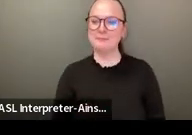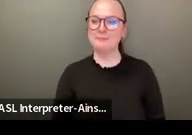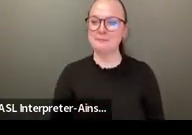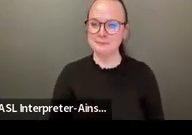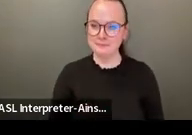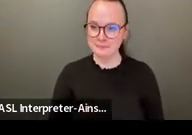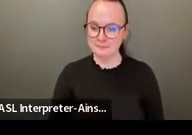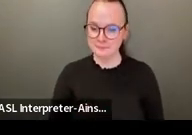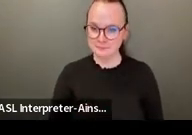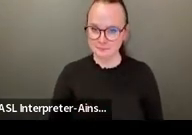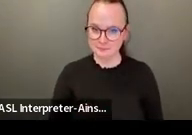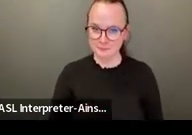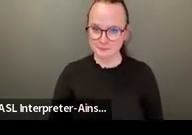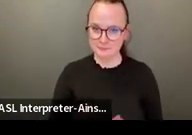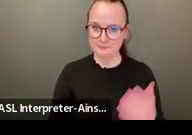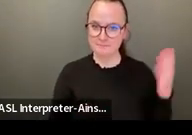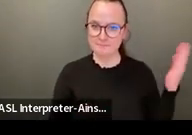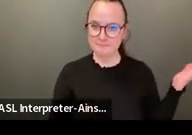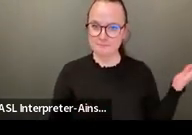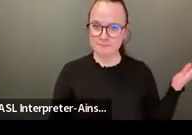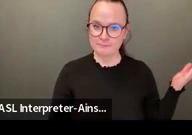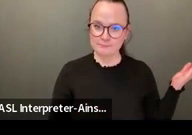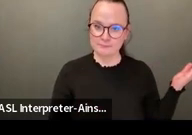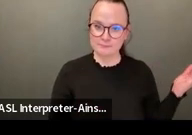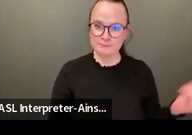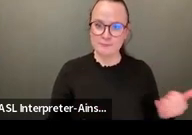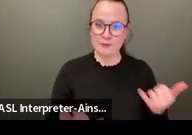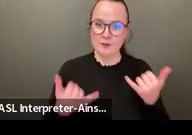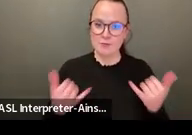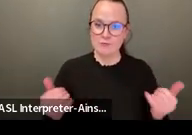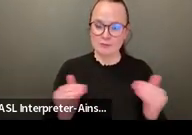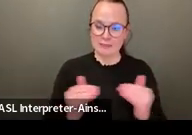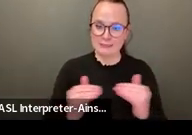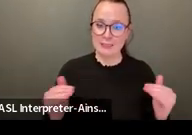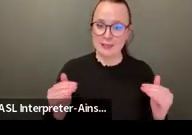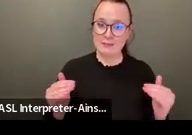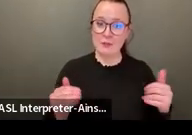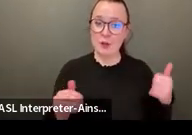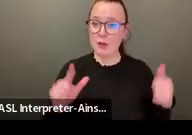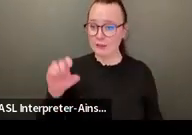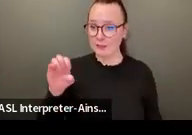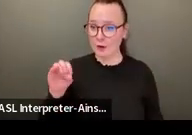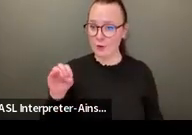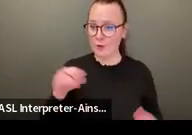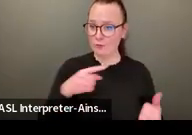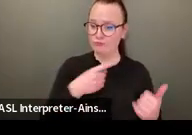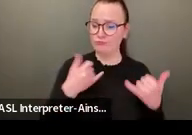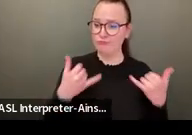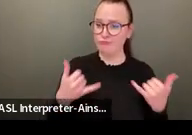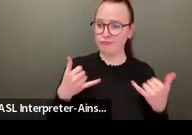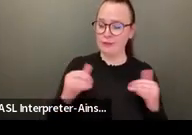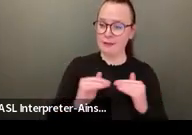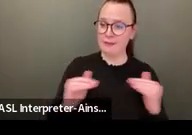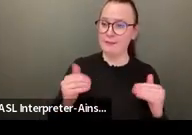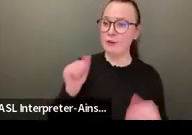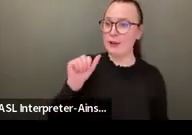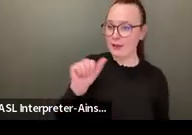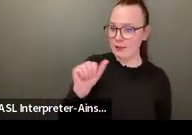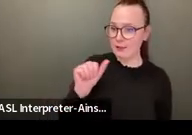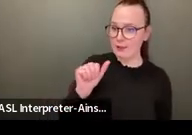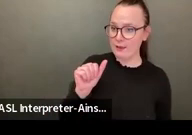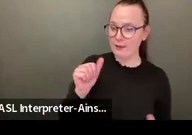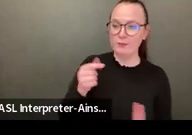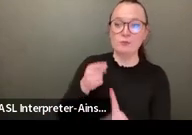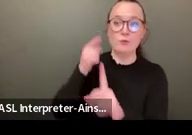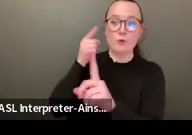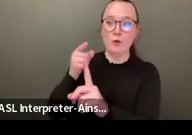And here we have a present level and goal. Leo is currently at level A in the pretend reading curriculum, and we want Leo to move to level